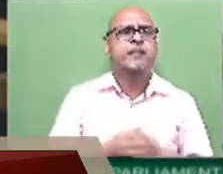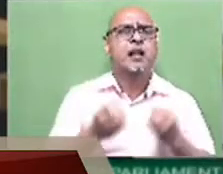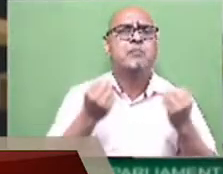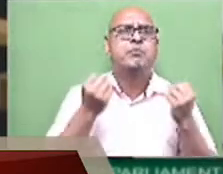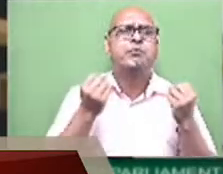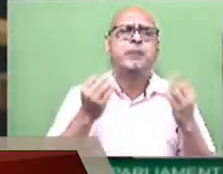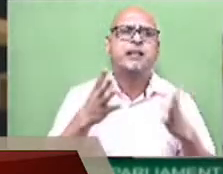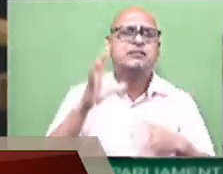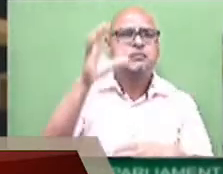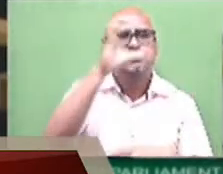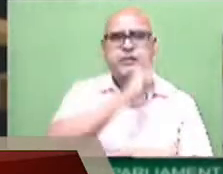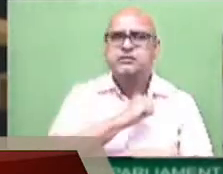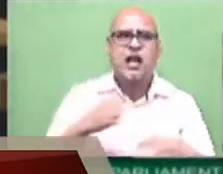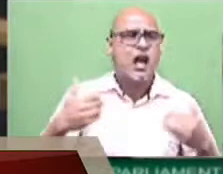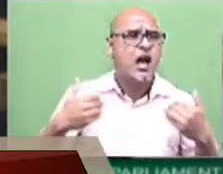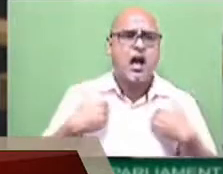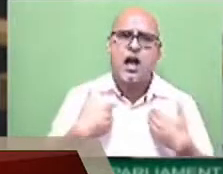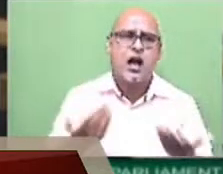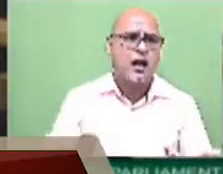them $20,000.